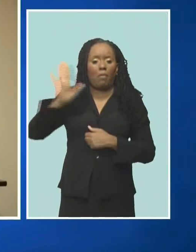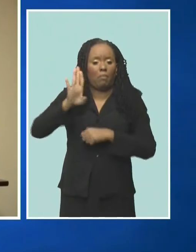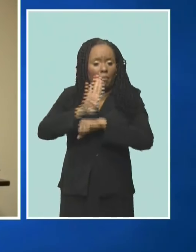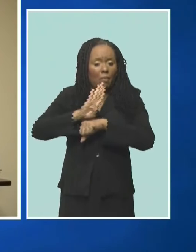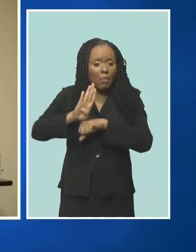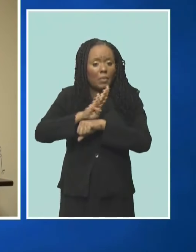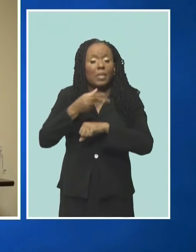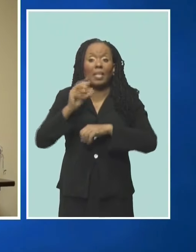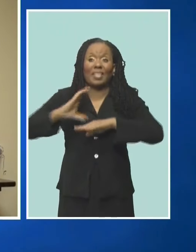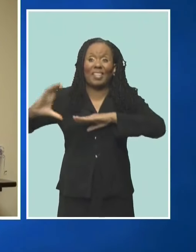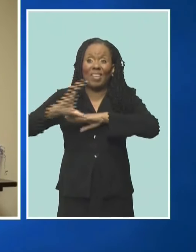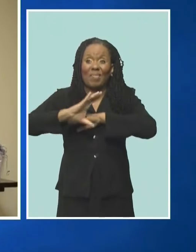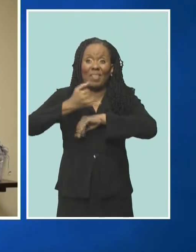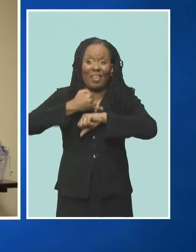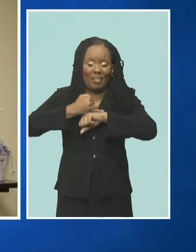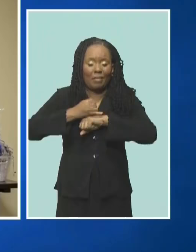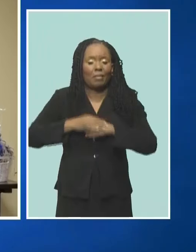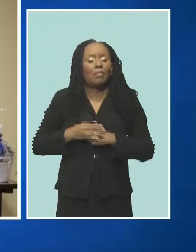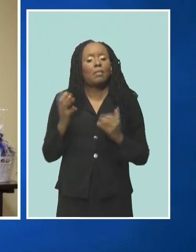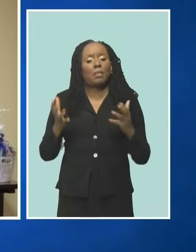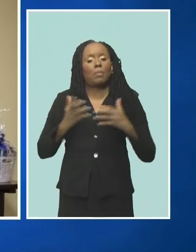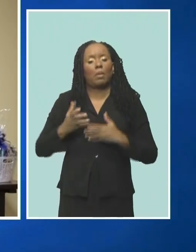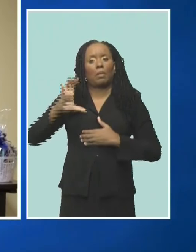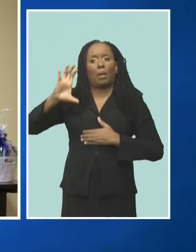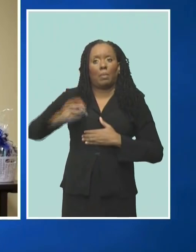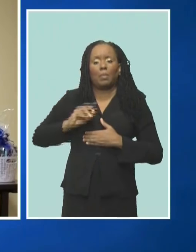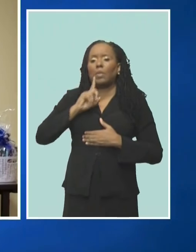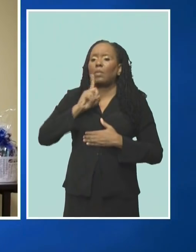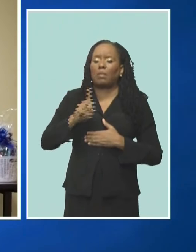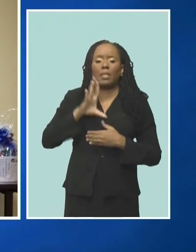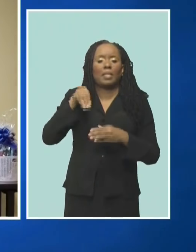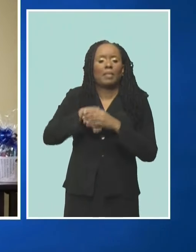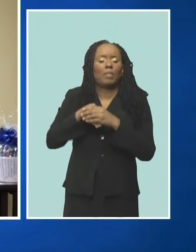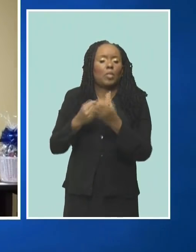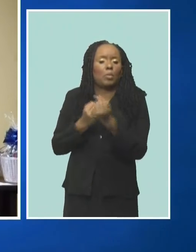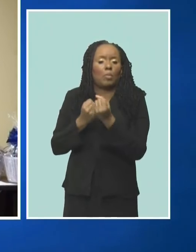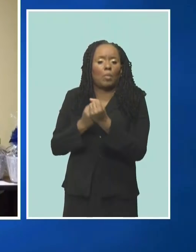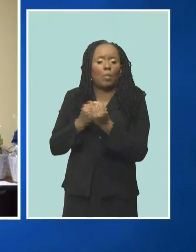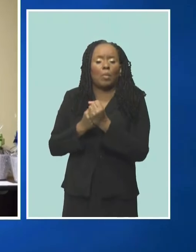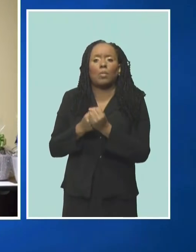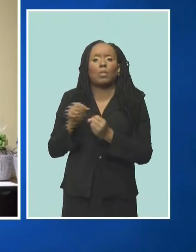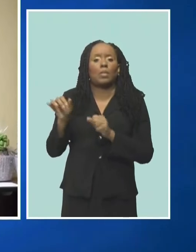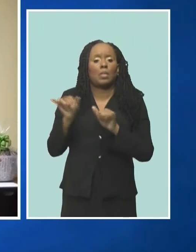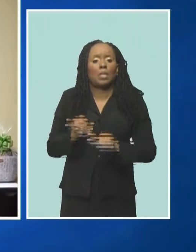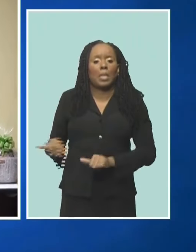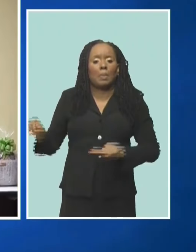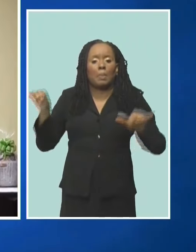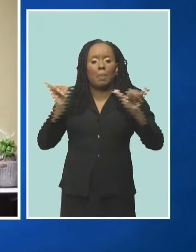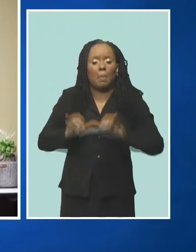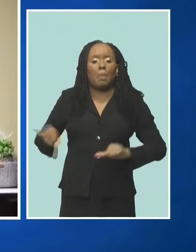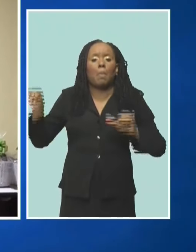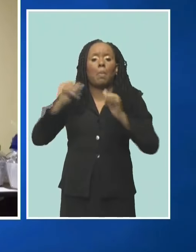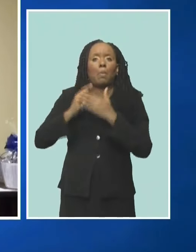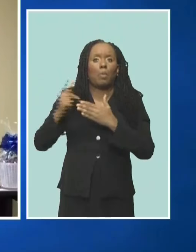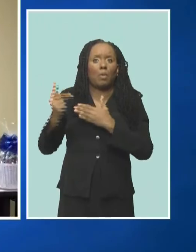and urges corporate entities to invest in similar programs as he too pledges to give back to the youth.